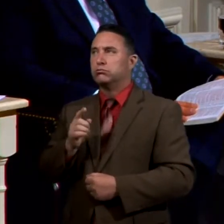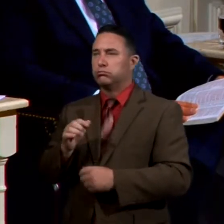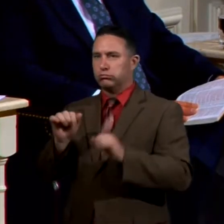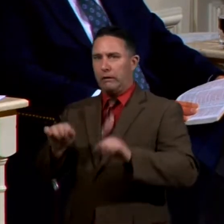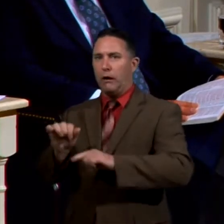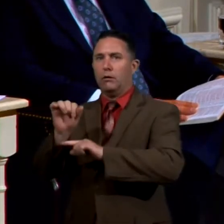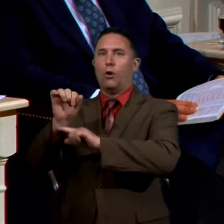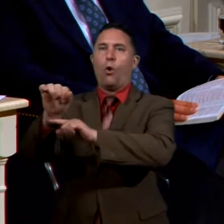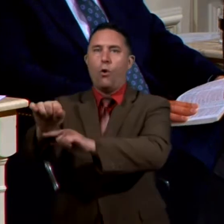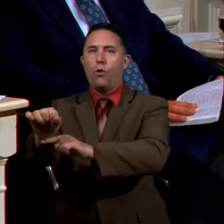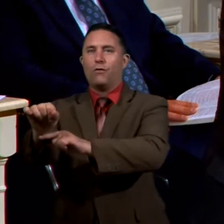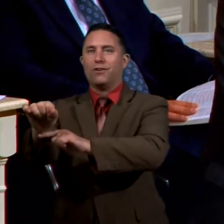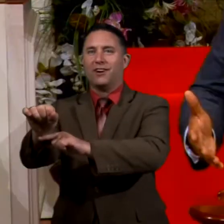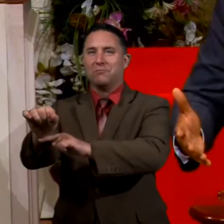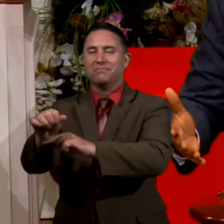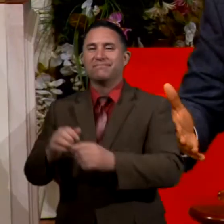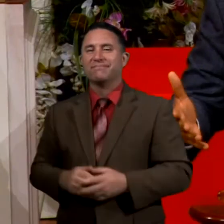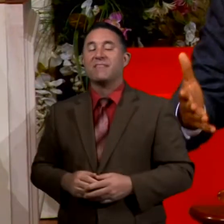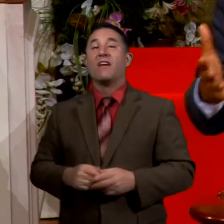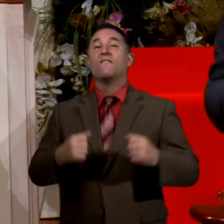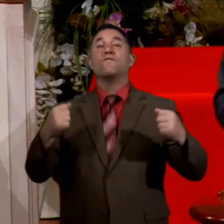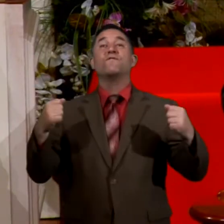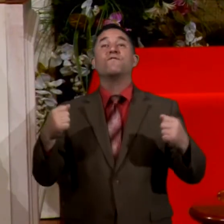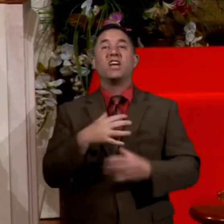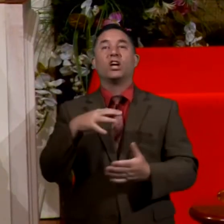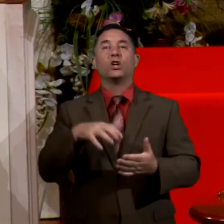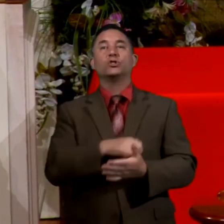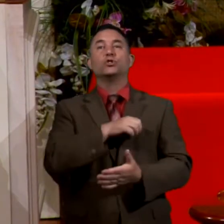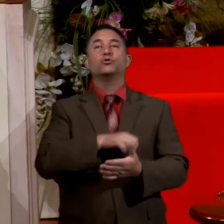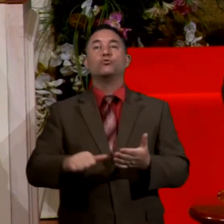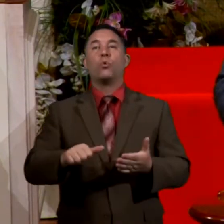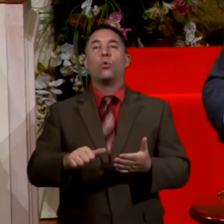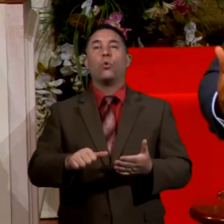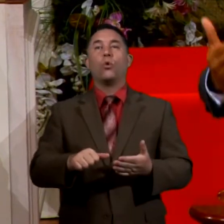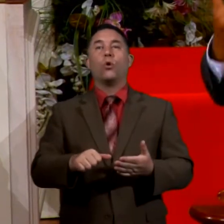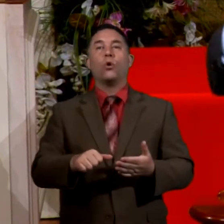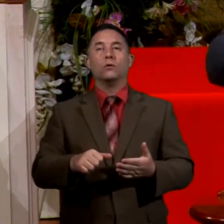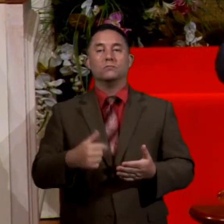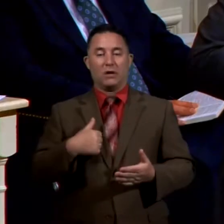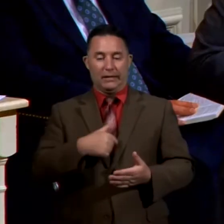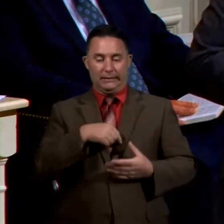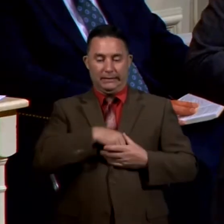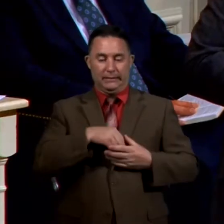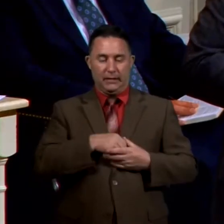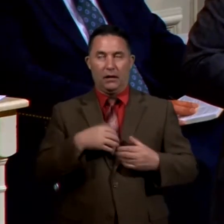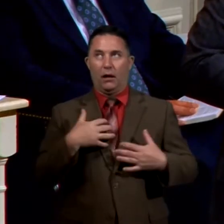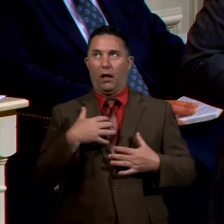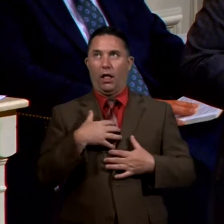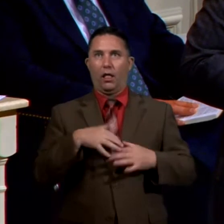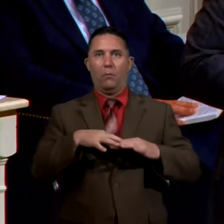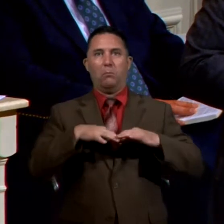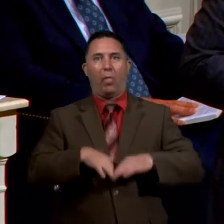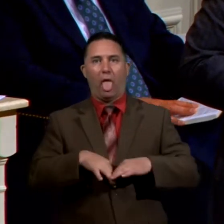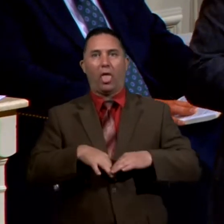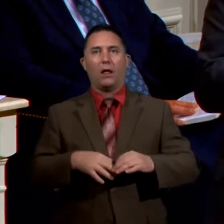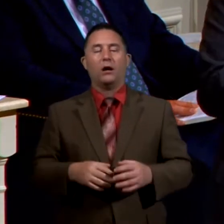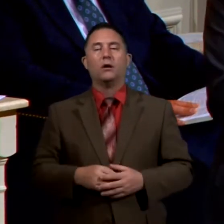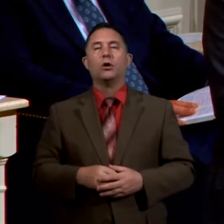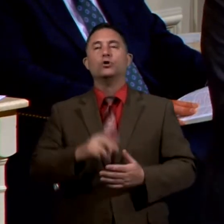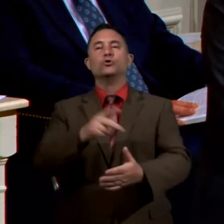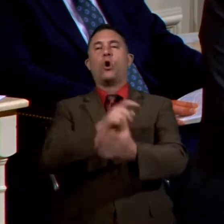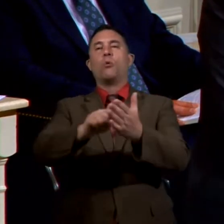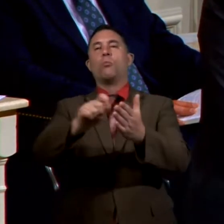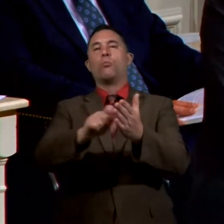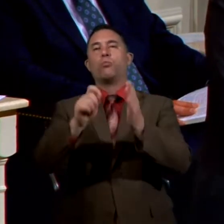overcomers. Fear is what can destroy us from within. The psalmist